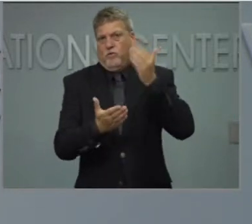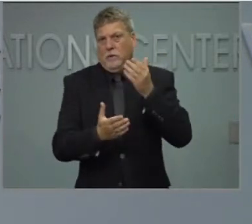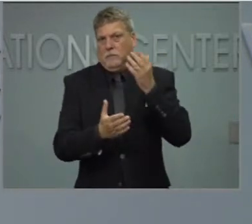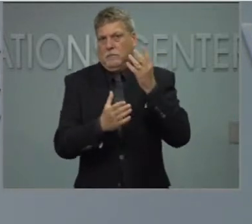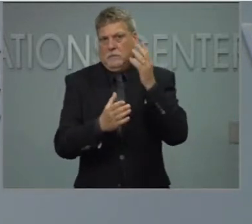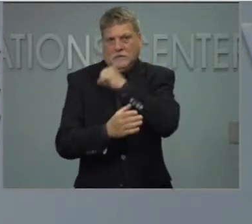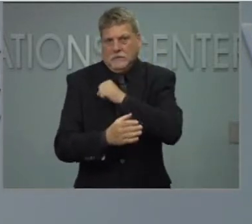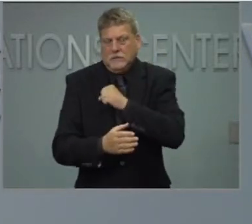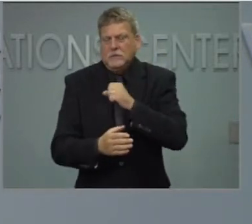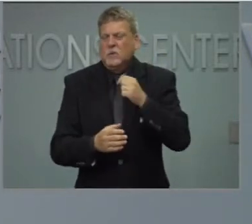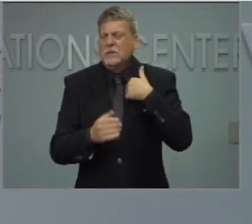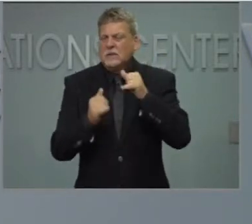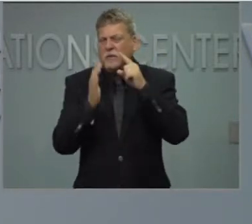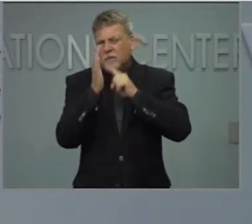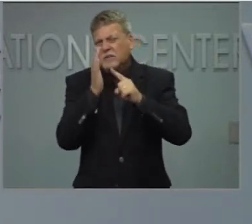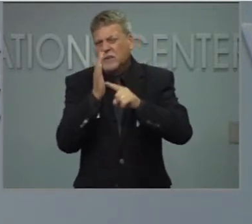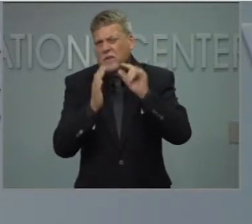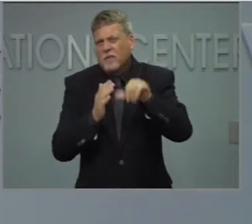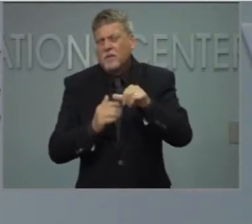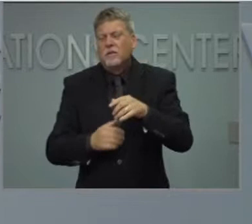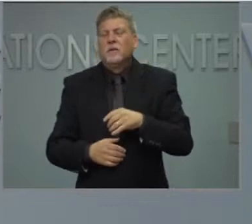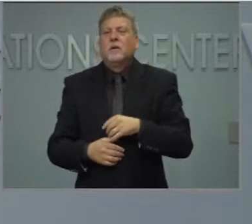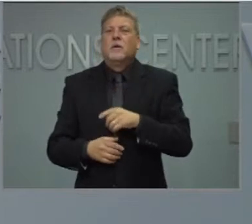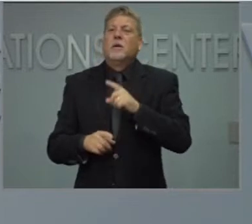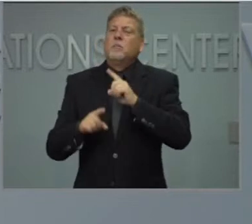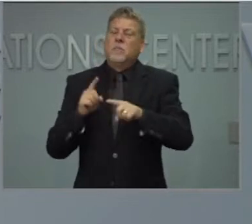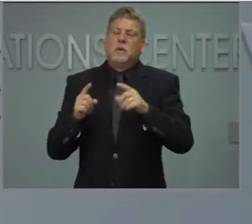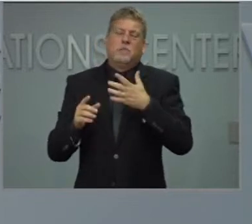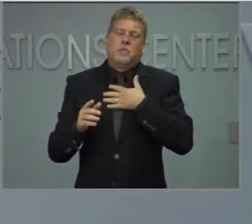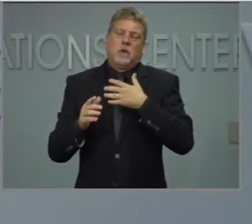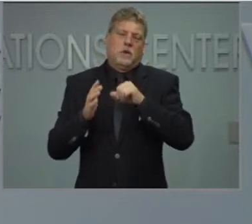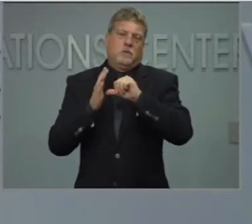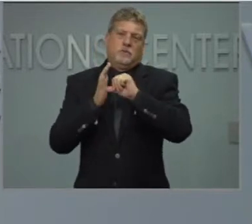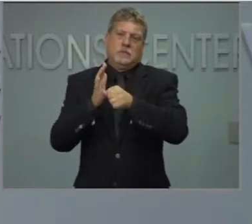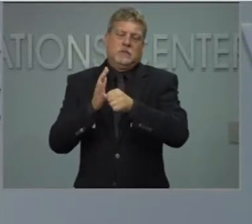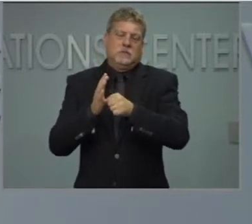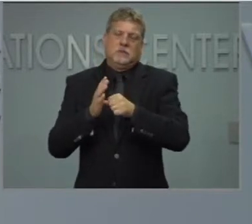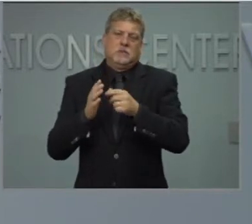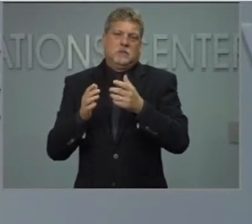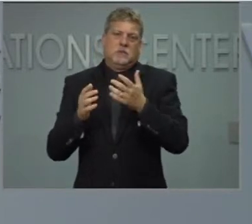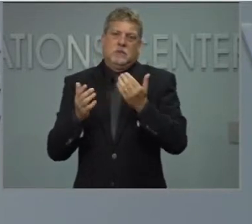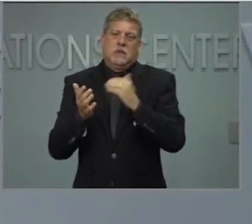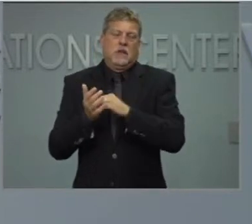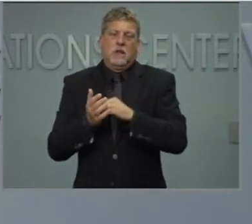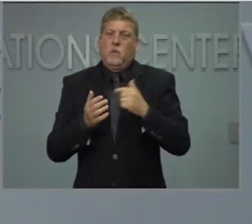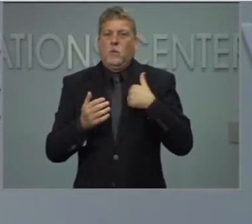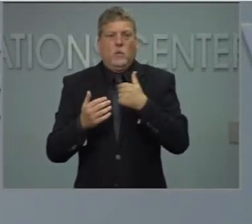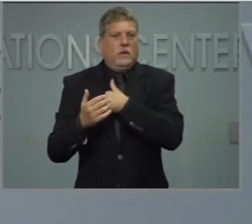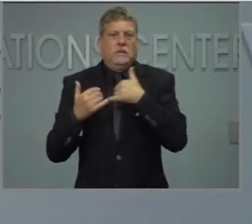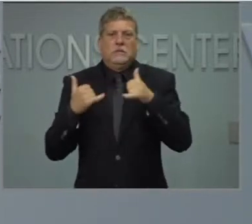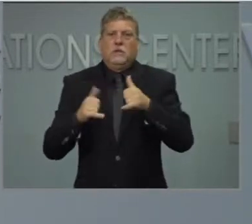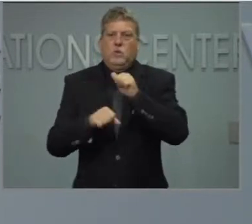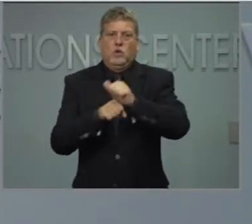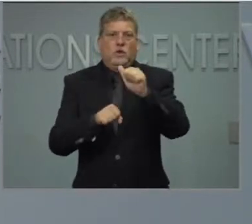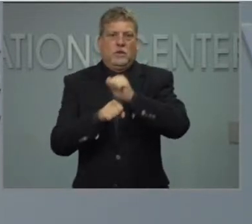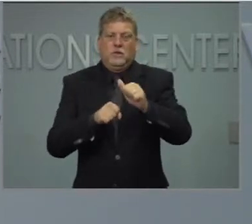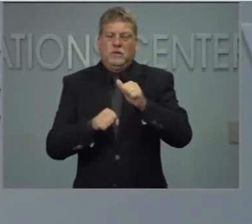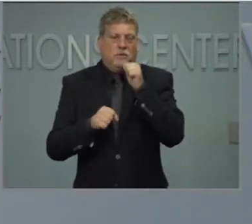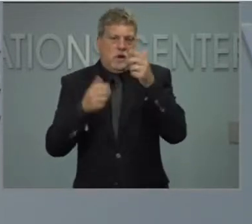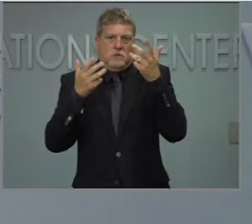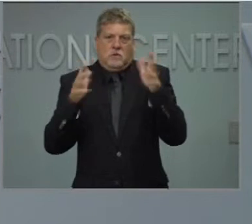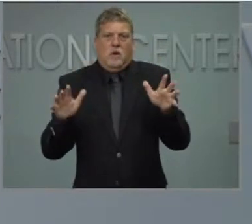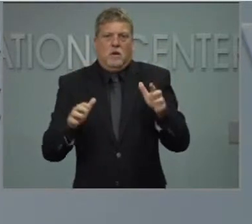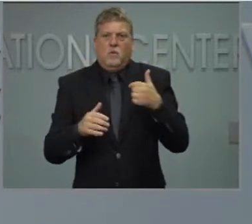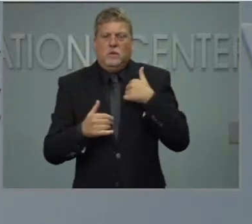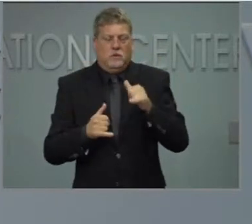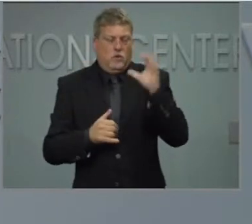want to stress, as we said earlier, the operation is continuing. right now. They are still very much in response